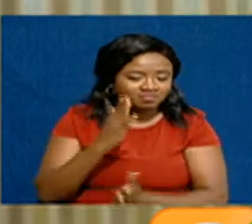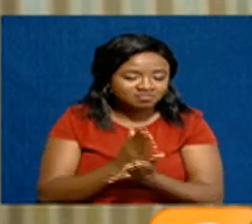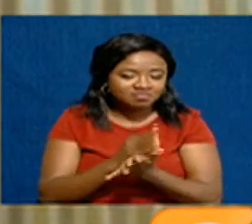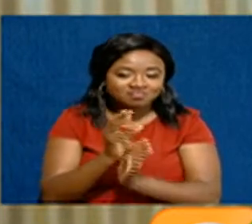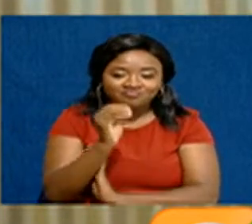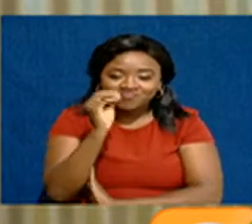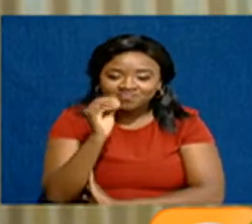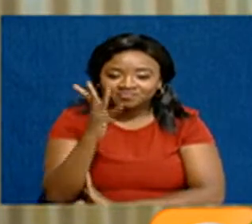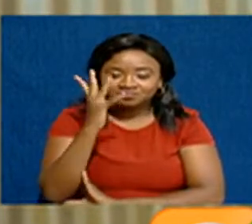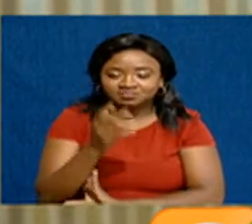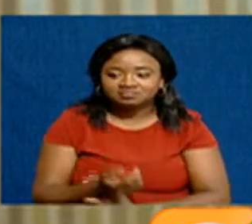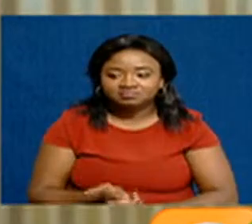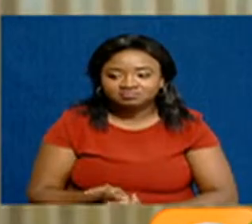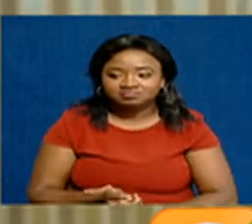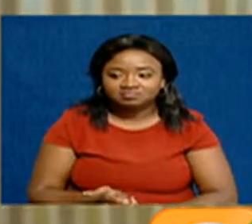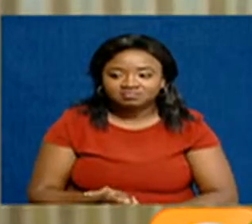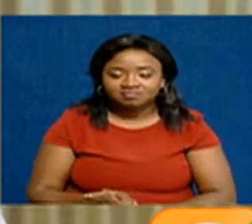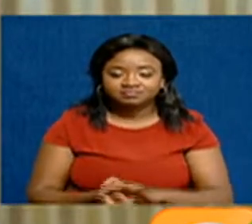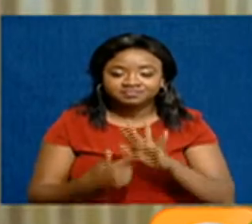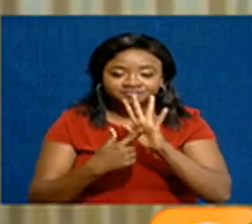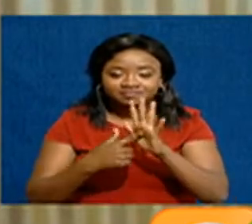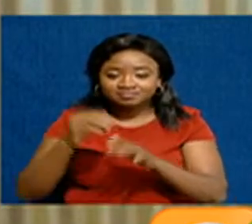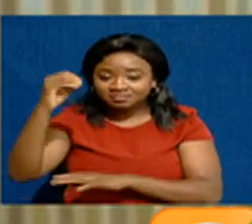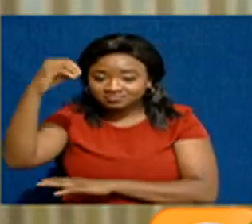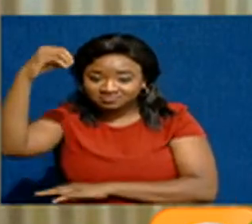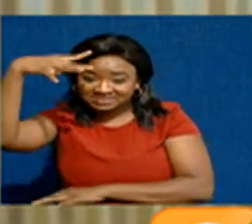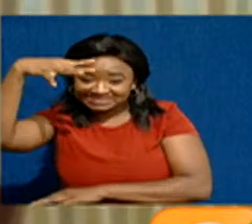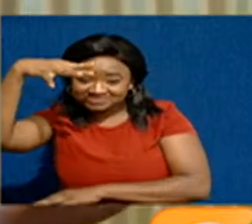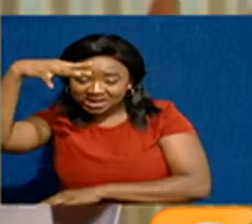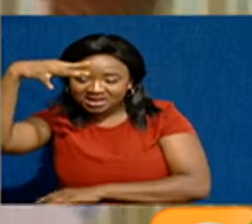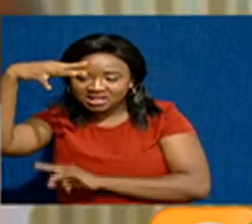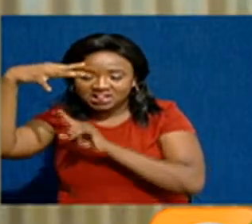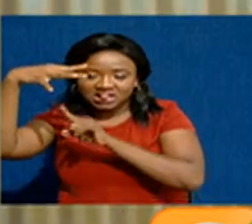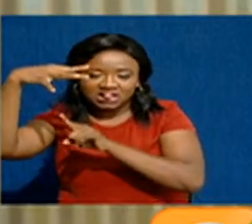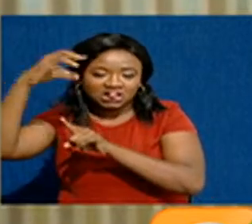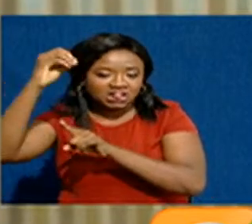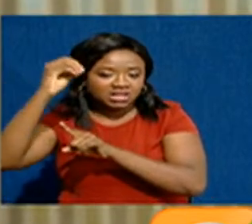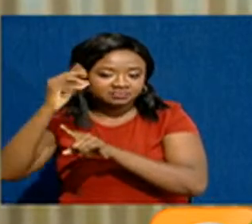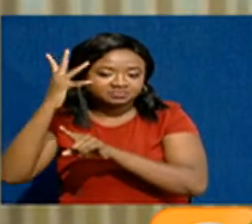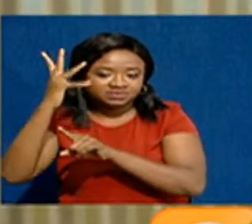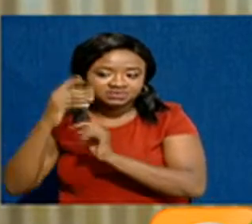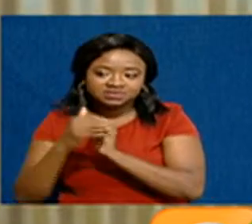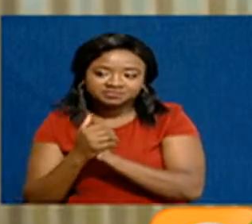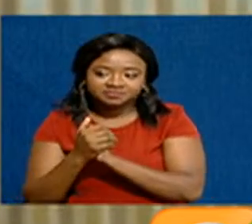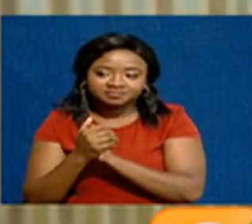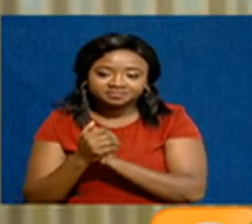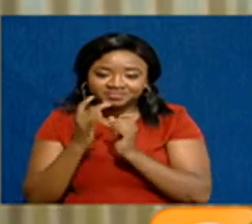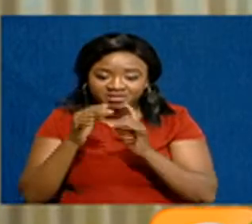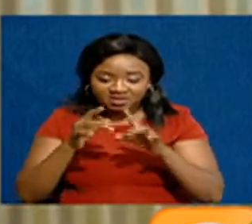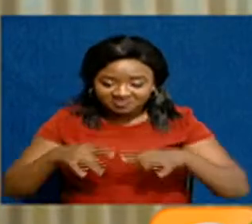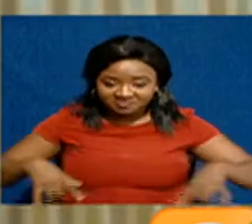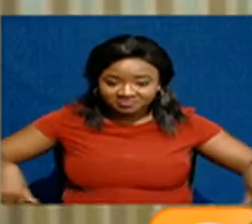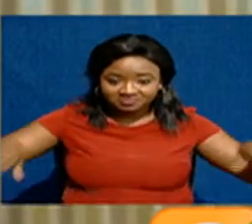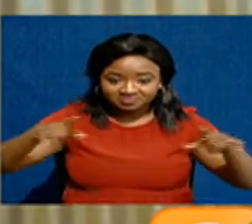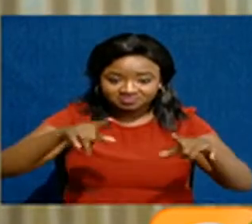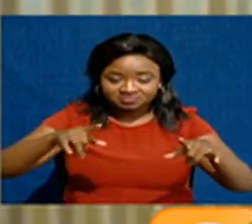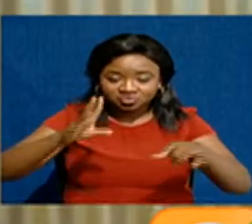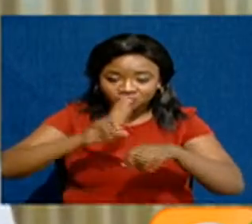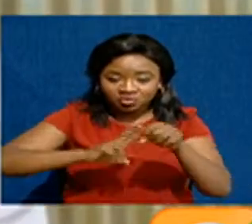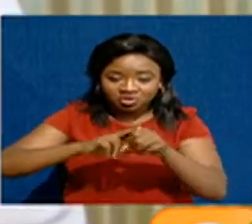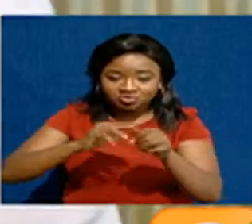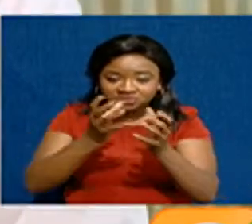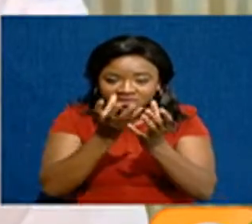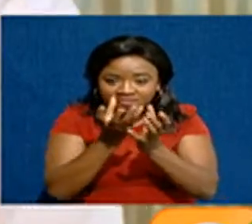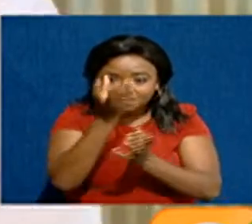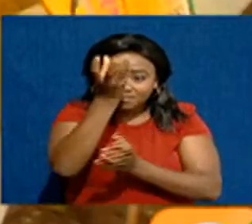In terms of cash that we would pay, if we have this room lit with the infrared,